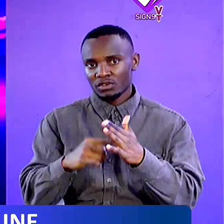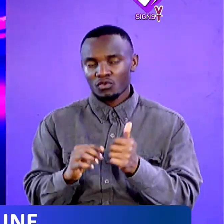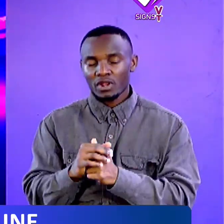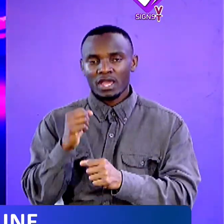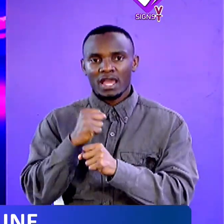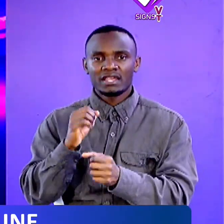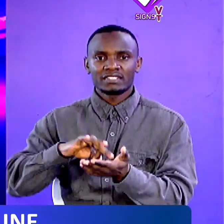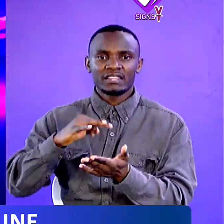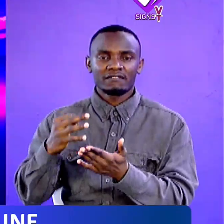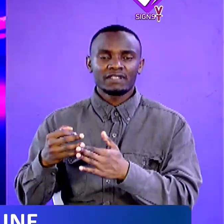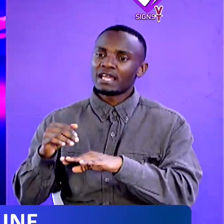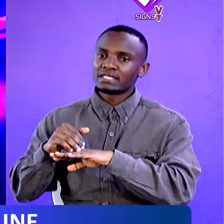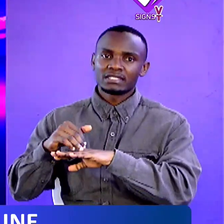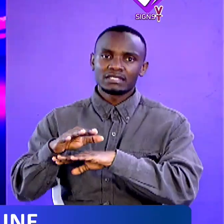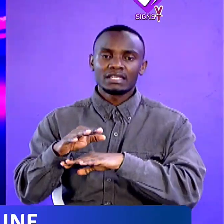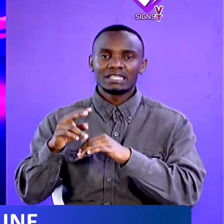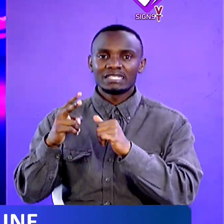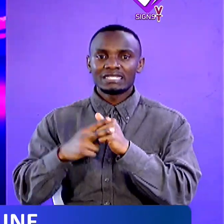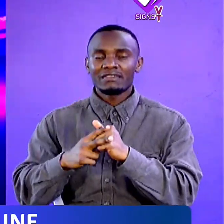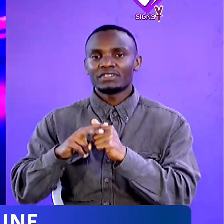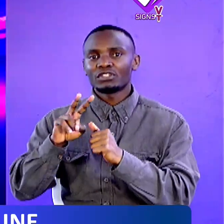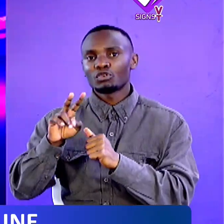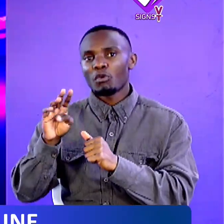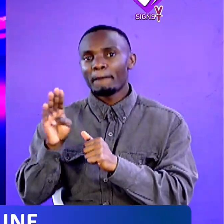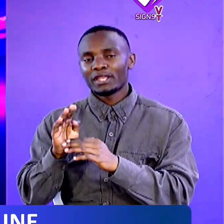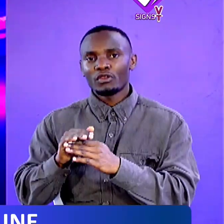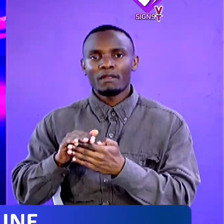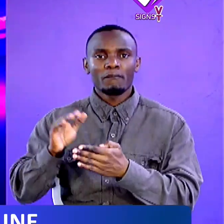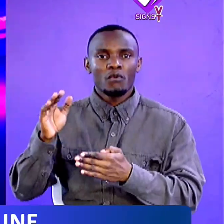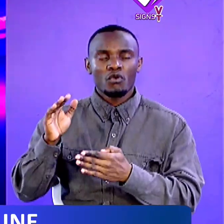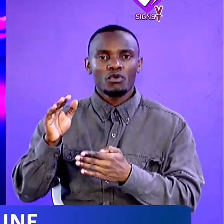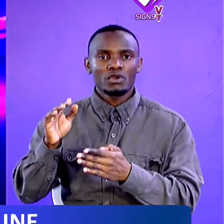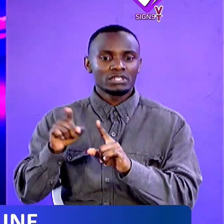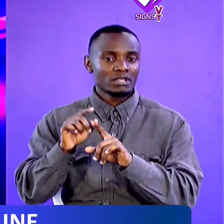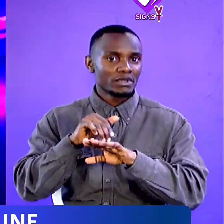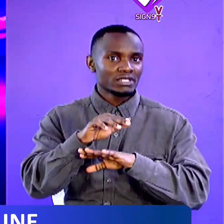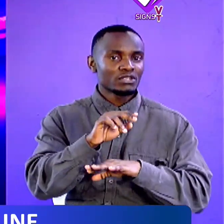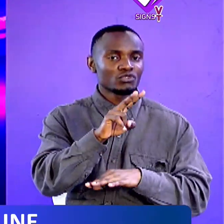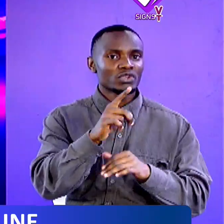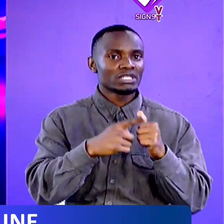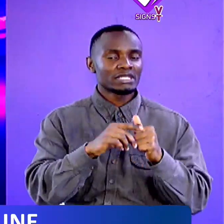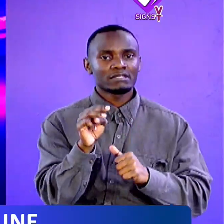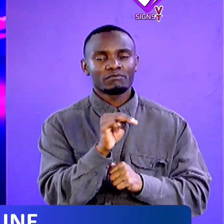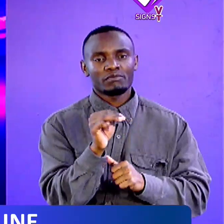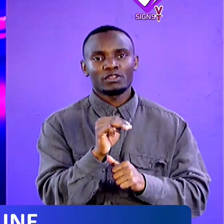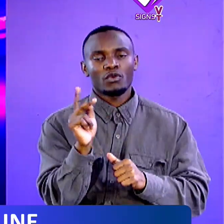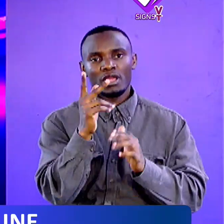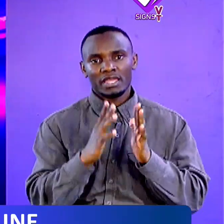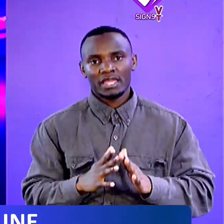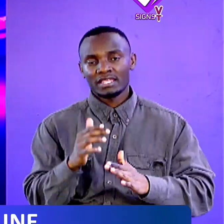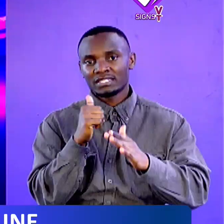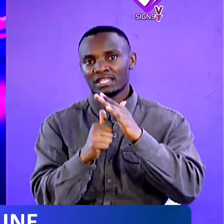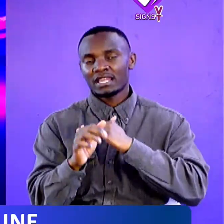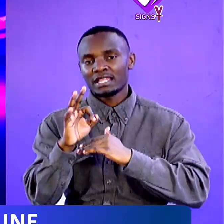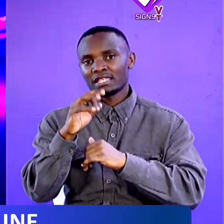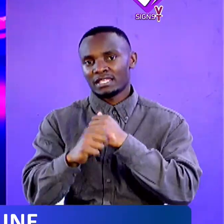disbursed more than 72 billion to over 26 million Kenyans in under 3 years since its launch,